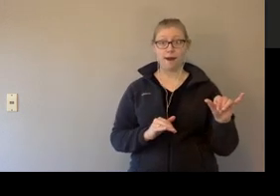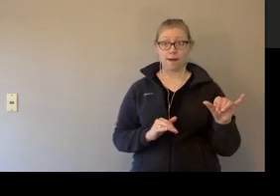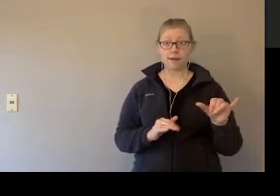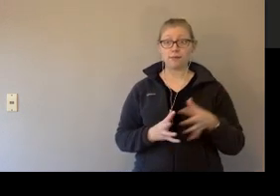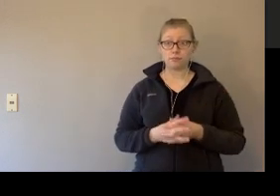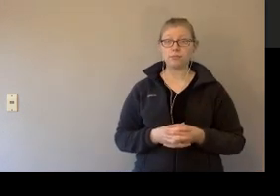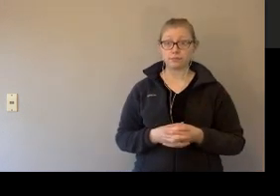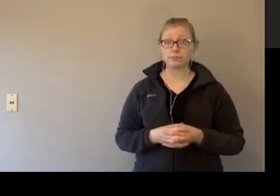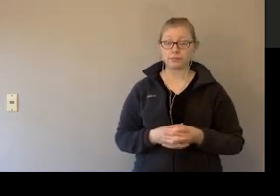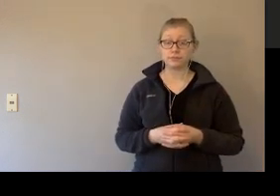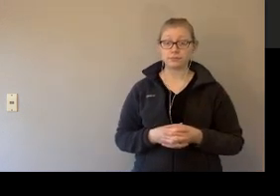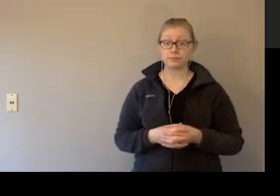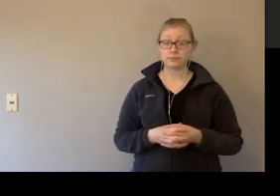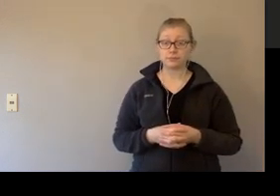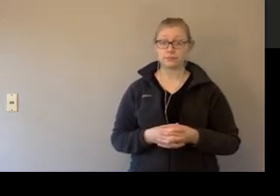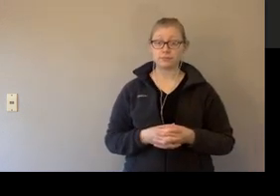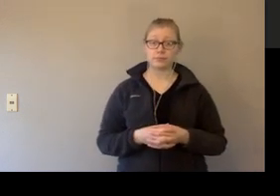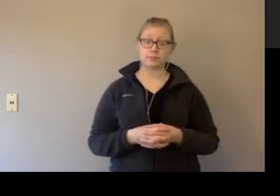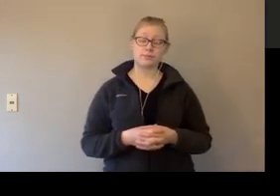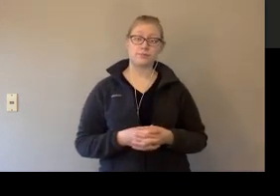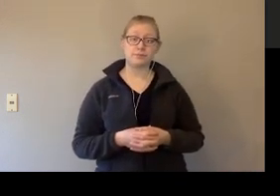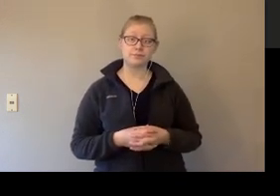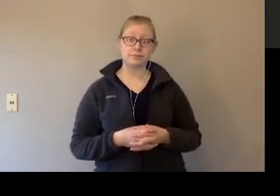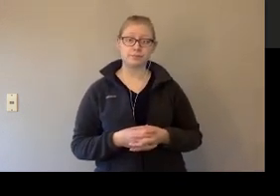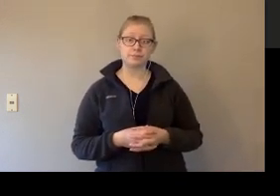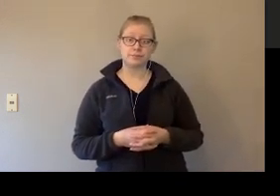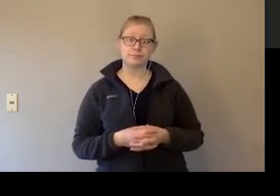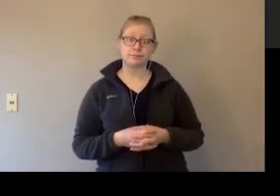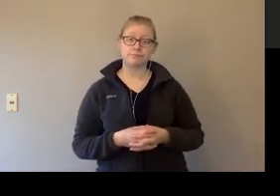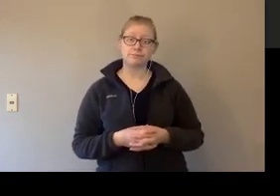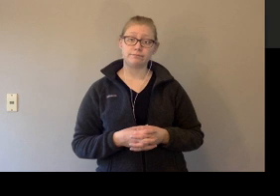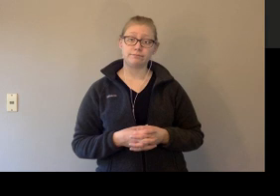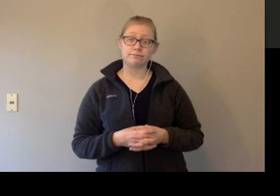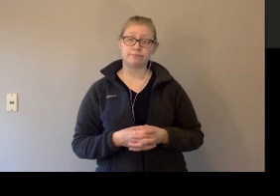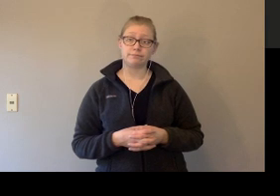Okay, so this is going to be y equals 18.